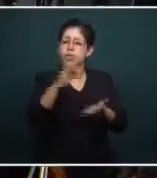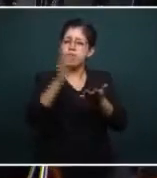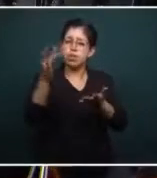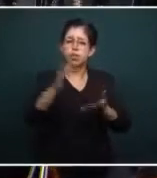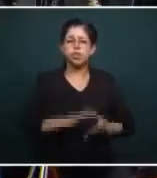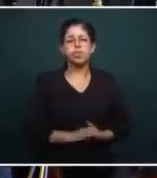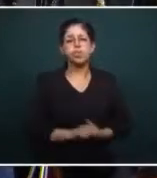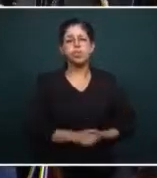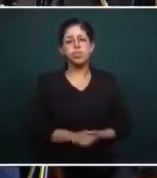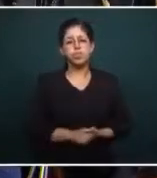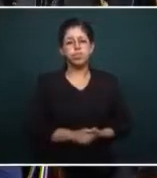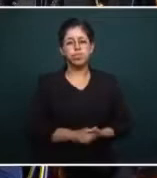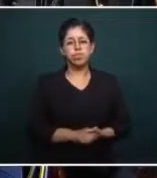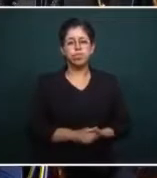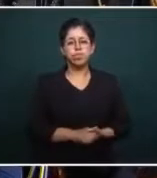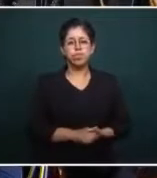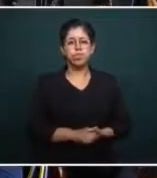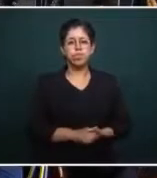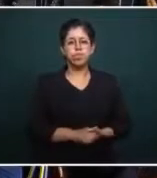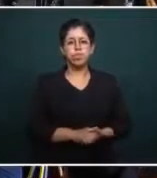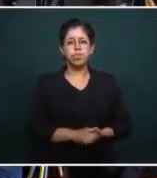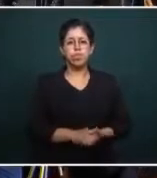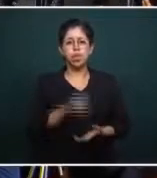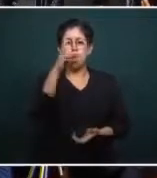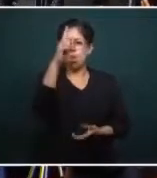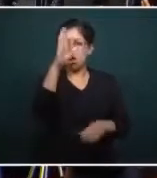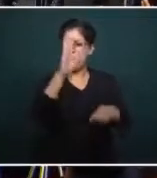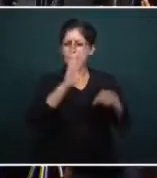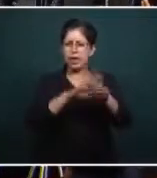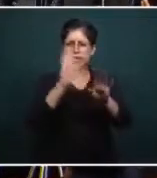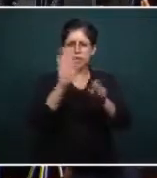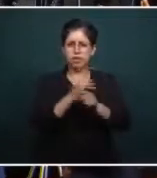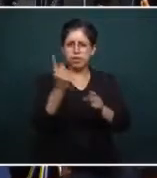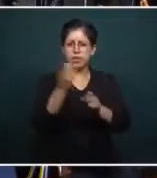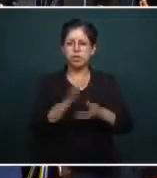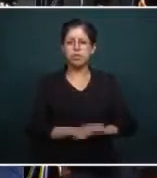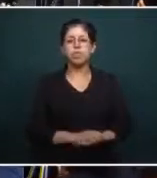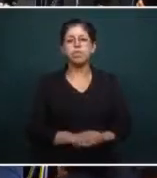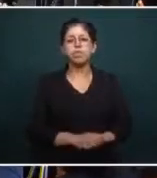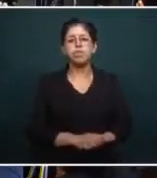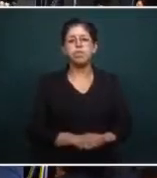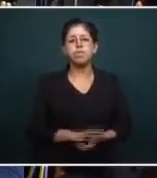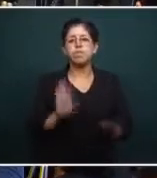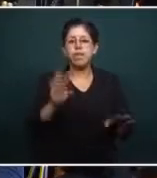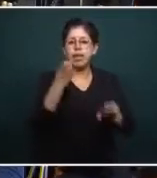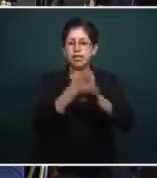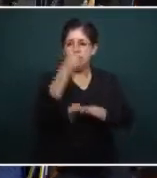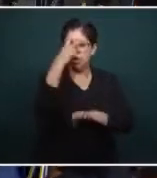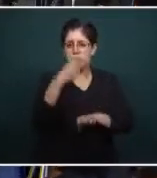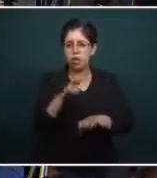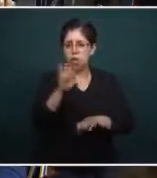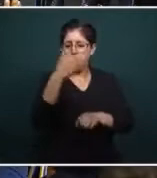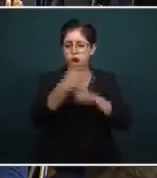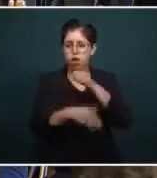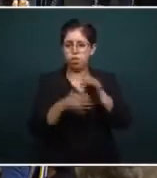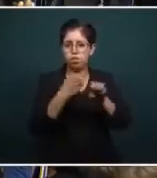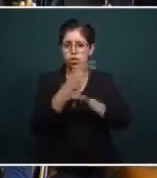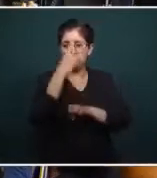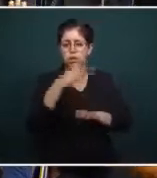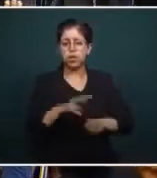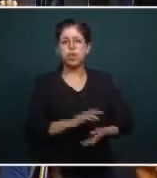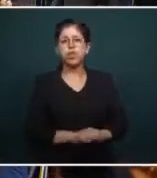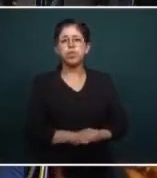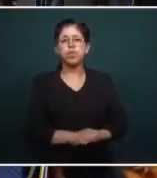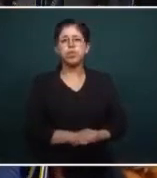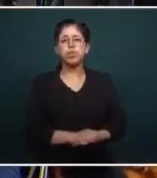gracias. I think that was the last question. He más, said, porque okay, now he's saying one more. para el Estado de México. One for the terminemos. state of Mexico so we Y